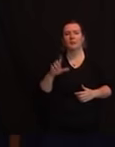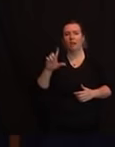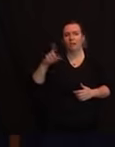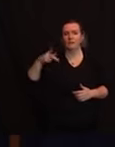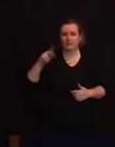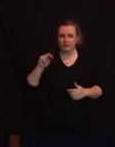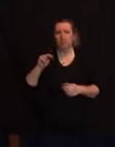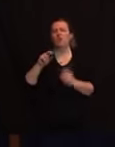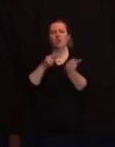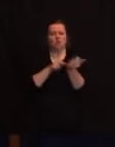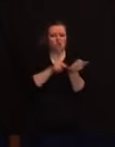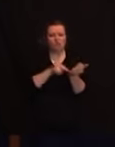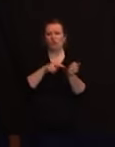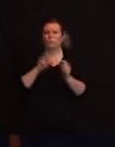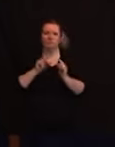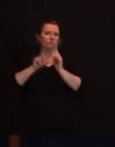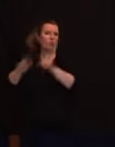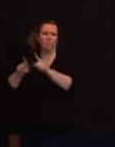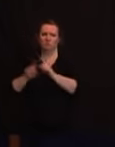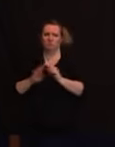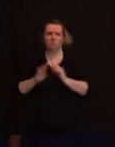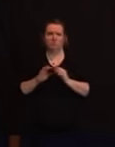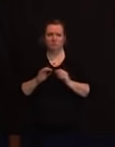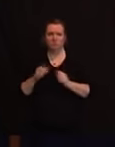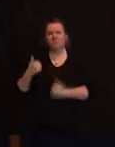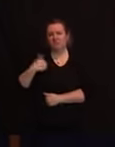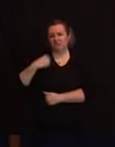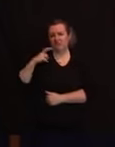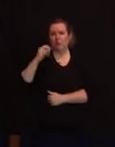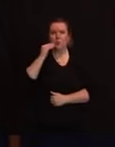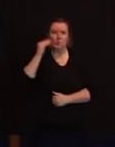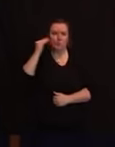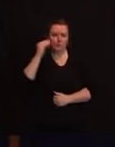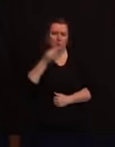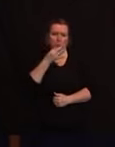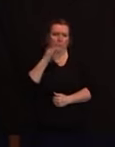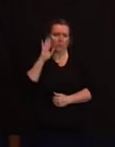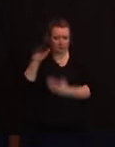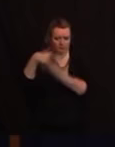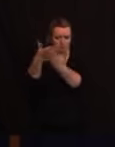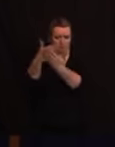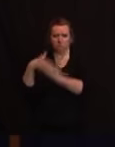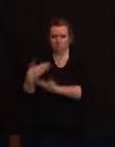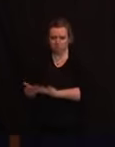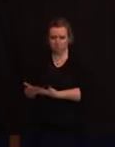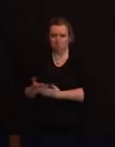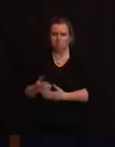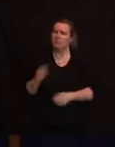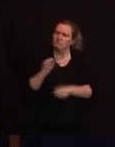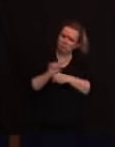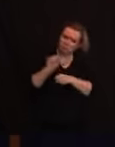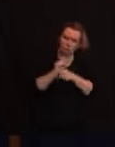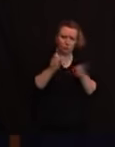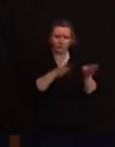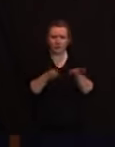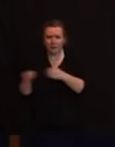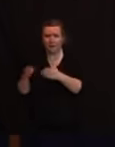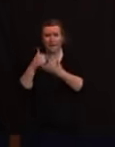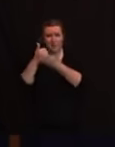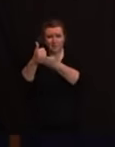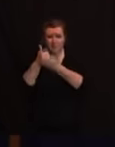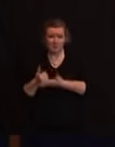veteran homes on the 13th. As I've said, we're continuing to work on a statewide plan to assist our long-term care